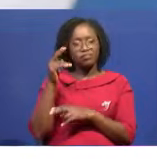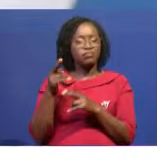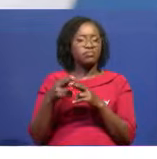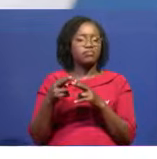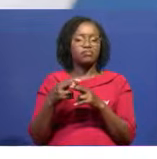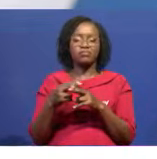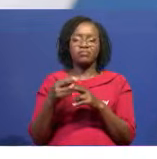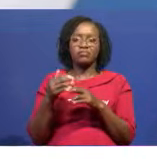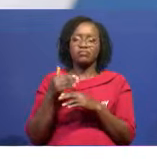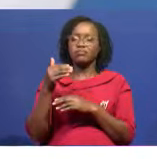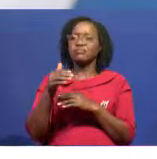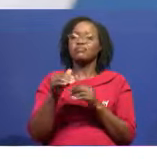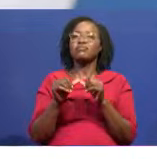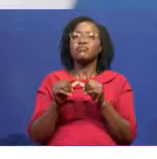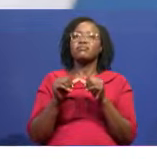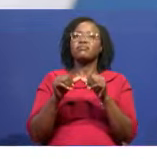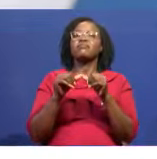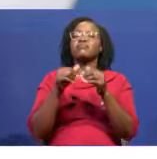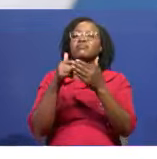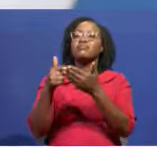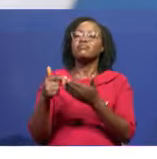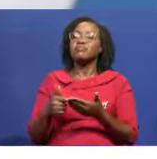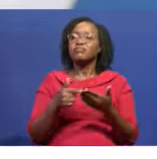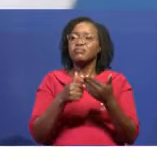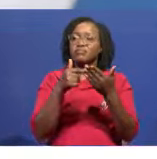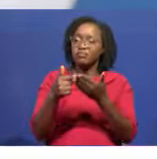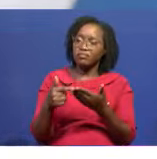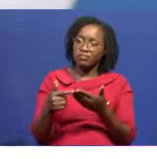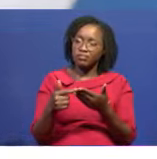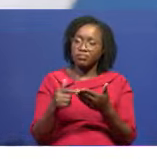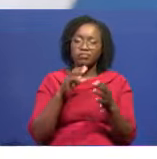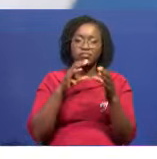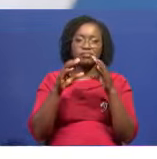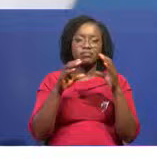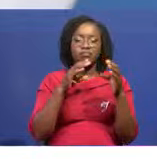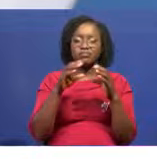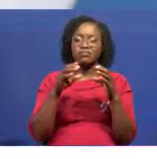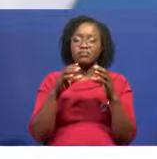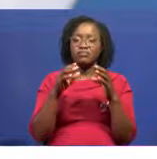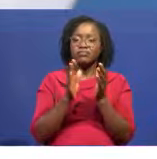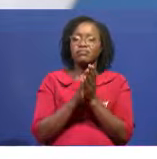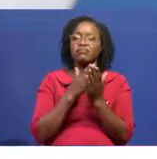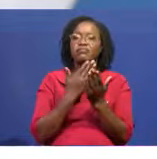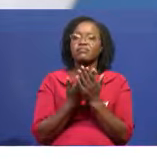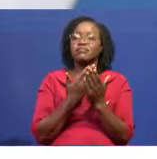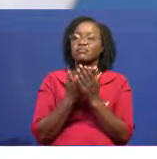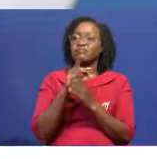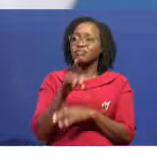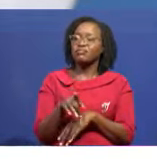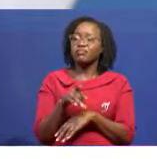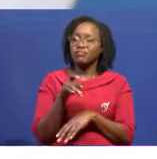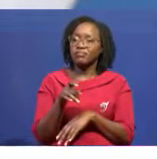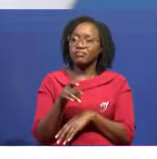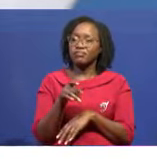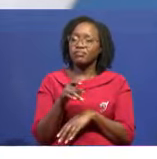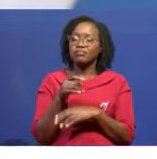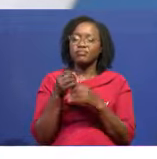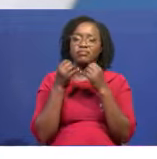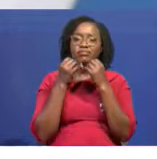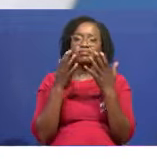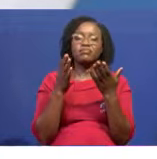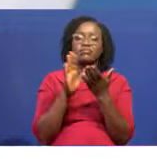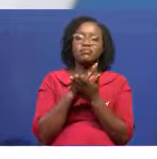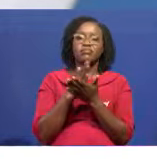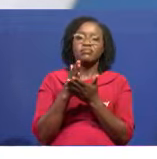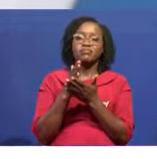after these continued discussions around this conversation, they will appreciate the need to disclose this